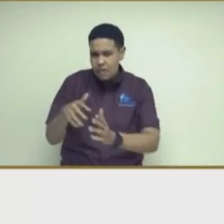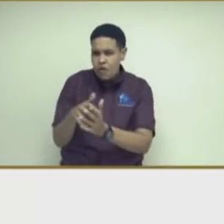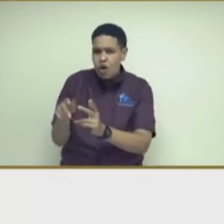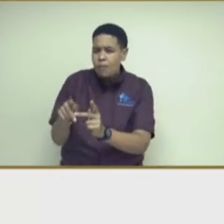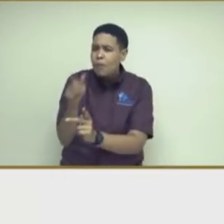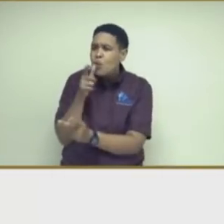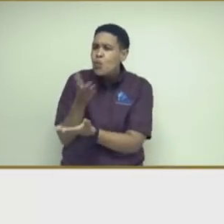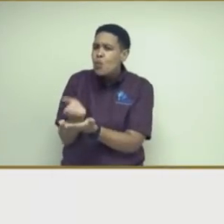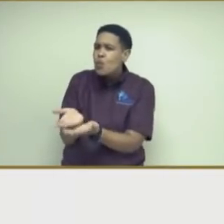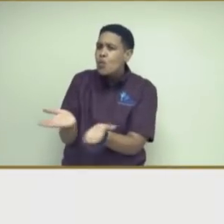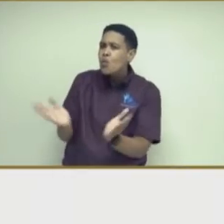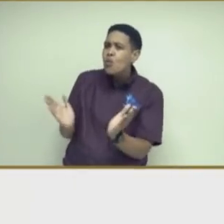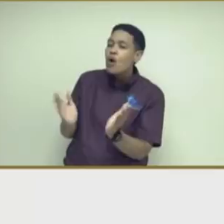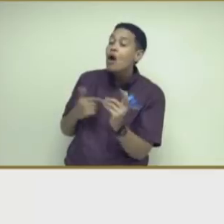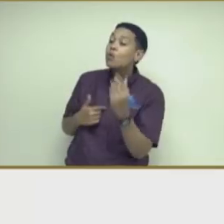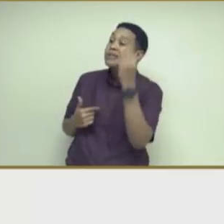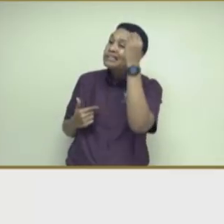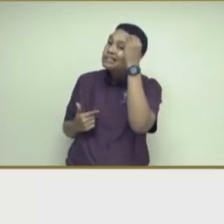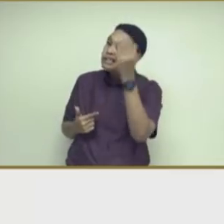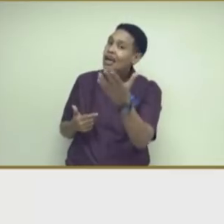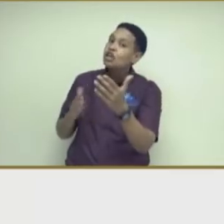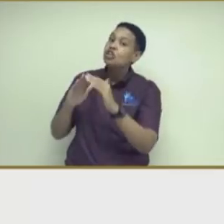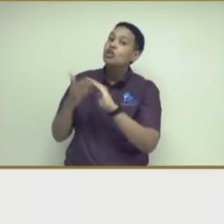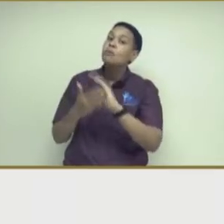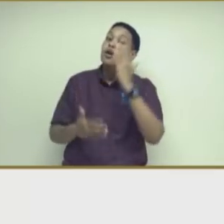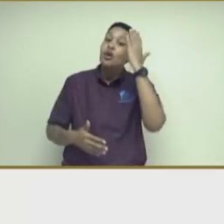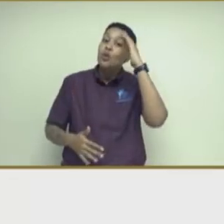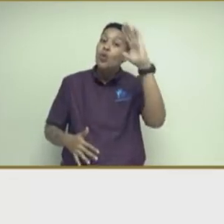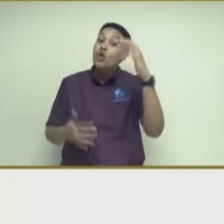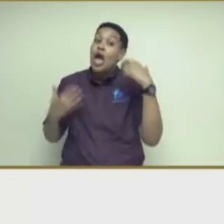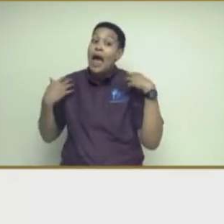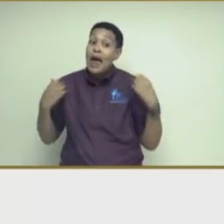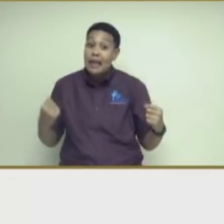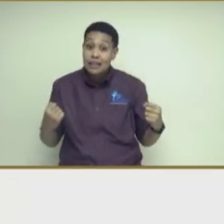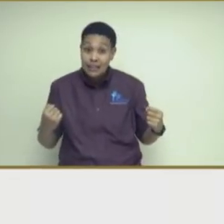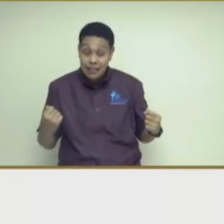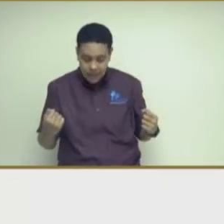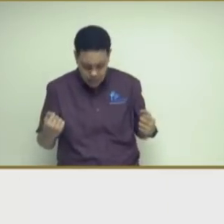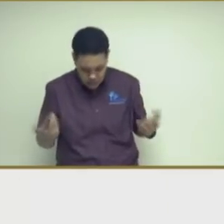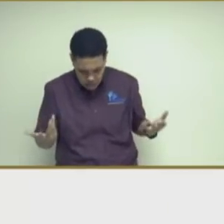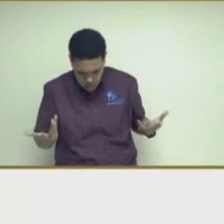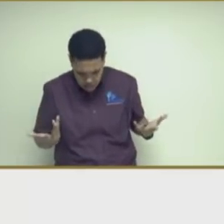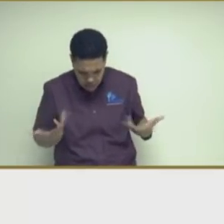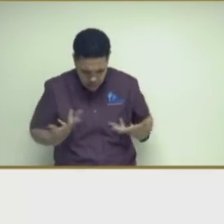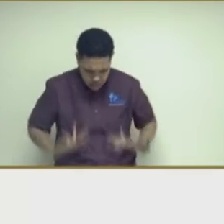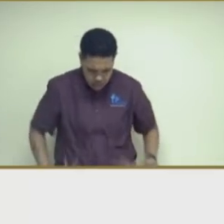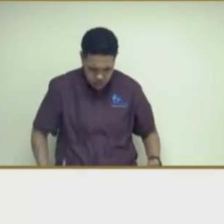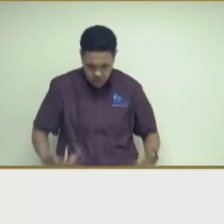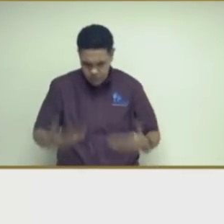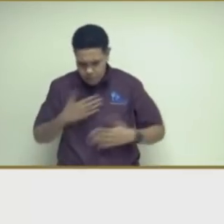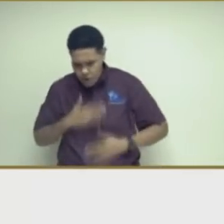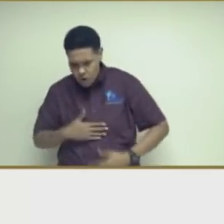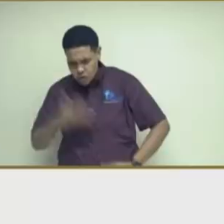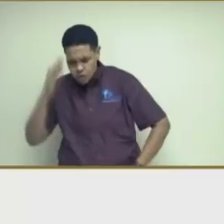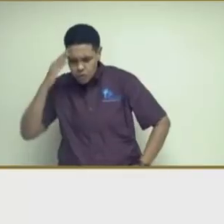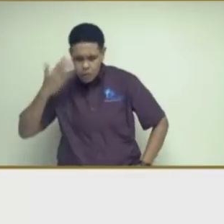people. And we say to Jamaicans, know your health status, because that health status will give you an indication of how vulnerable